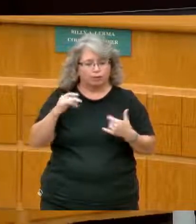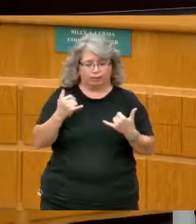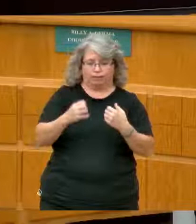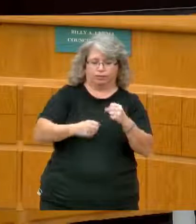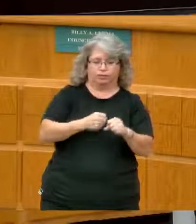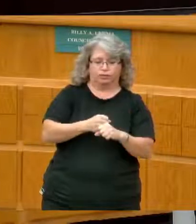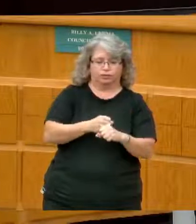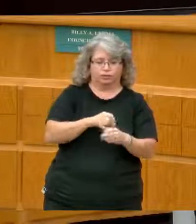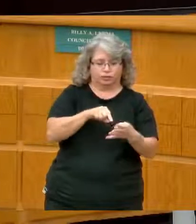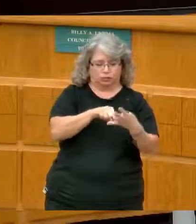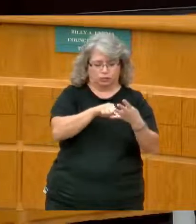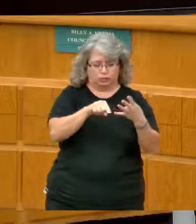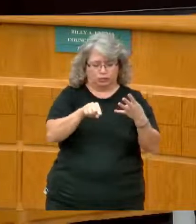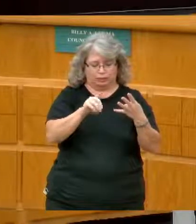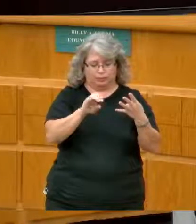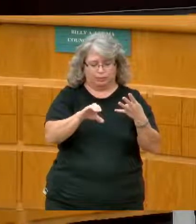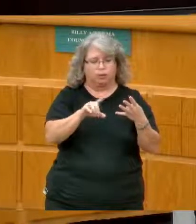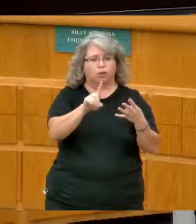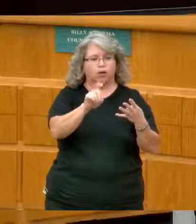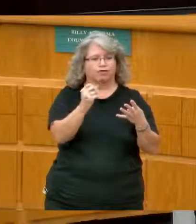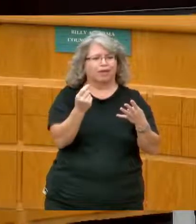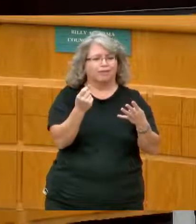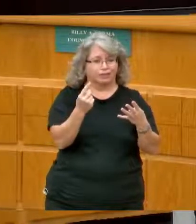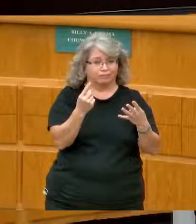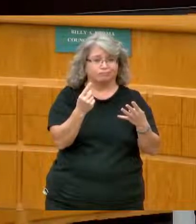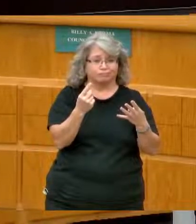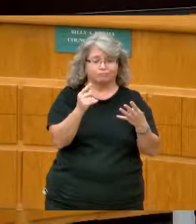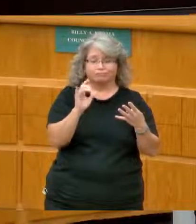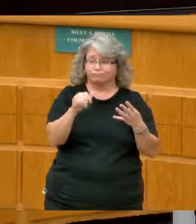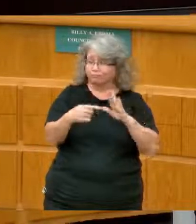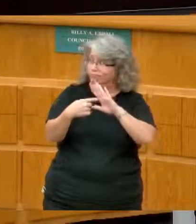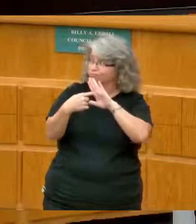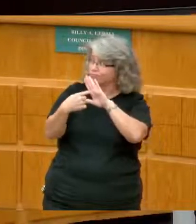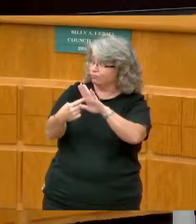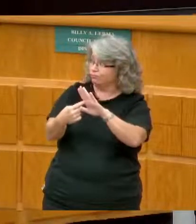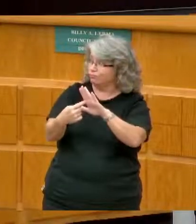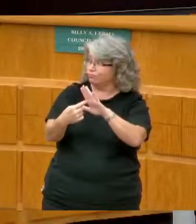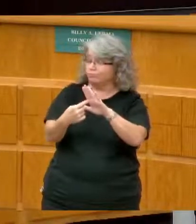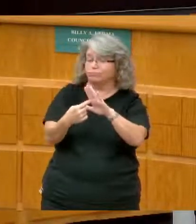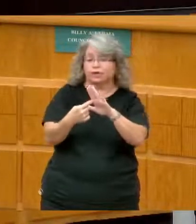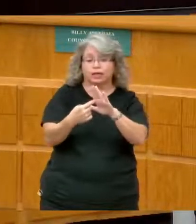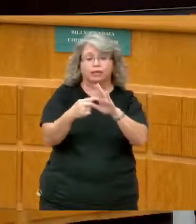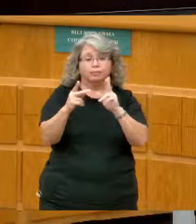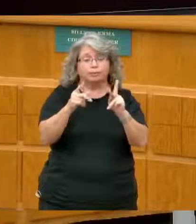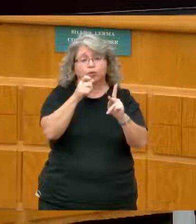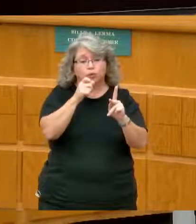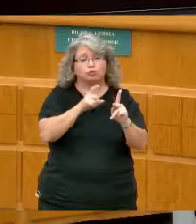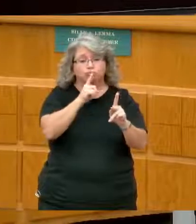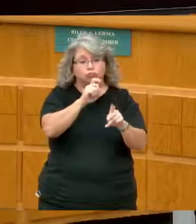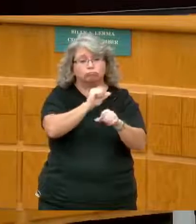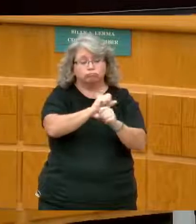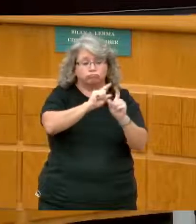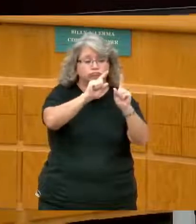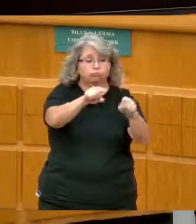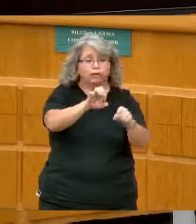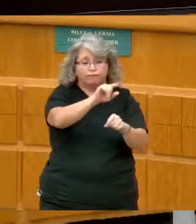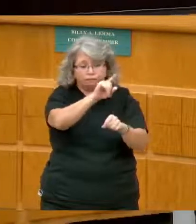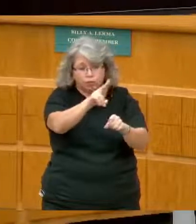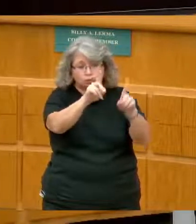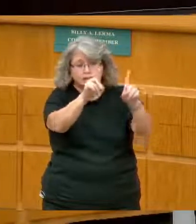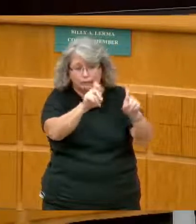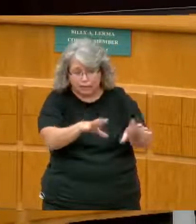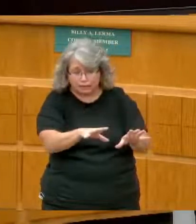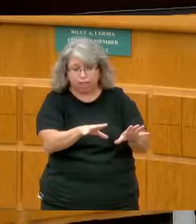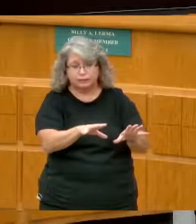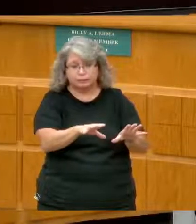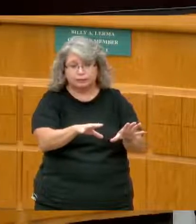111. The next slide is going to show you actual people that they did a flu test on them and they came back positive.